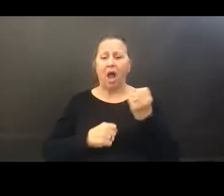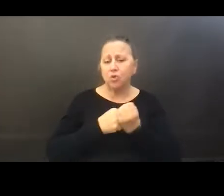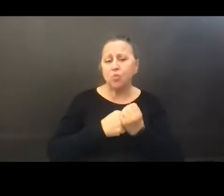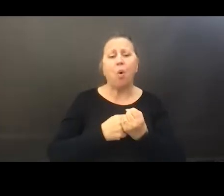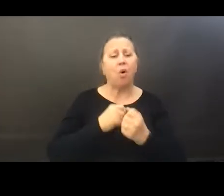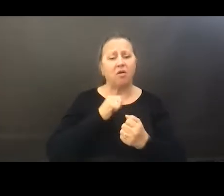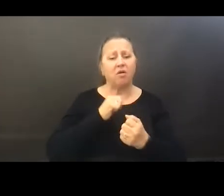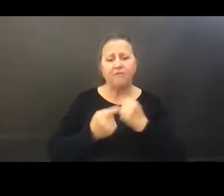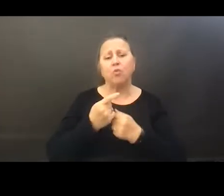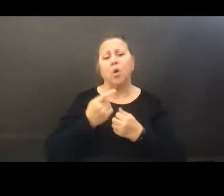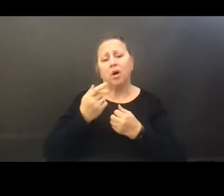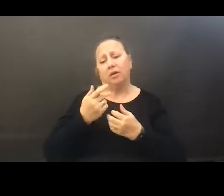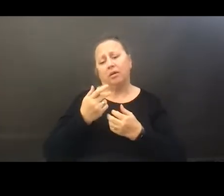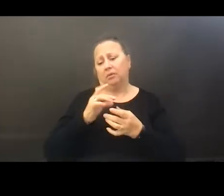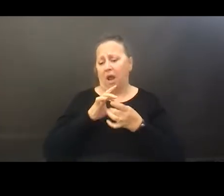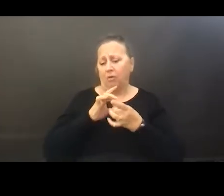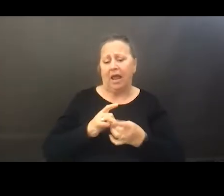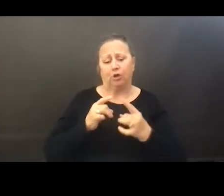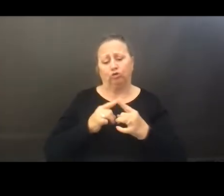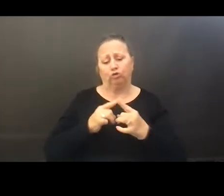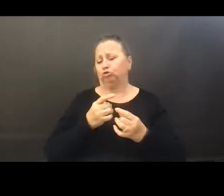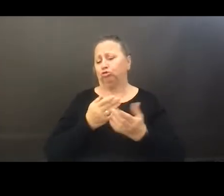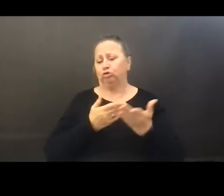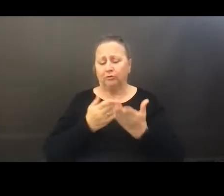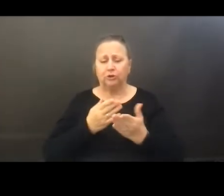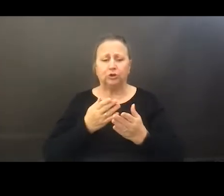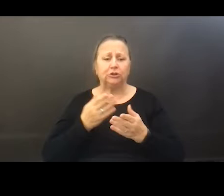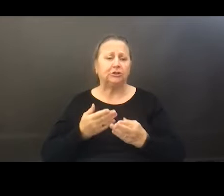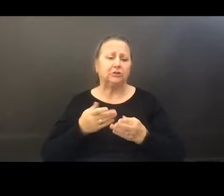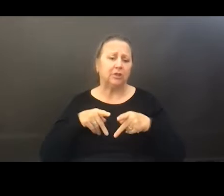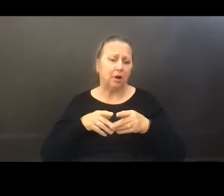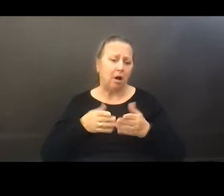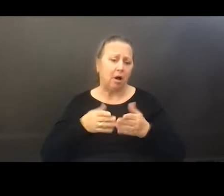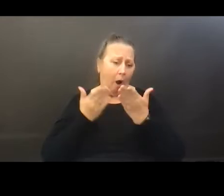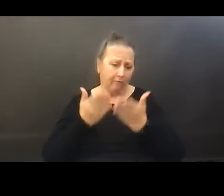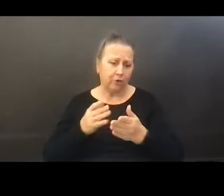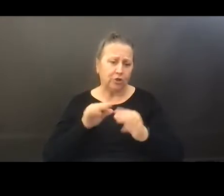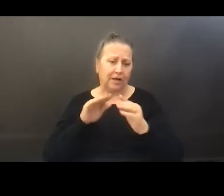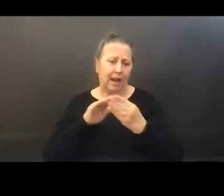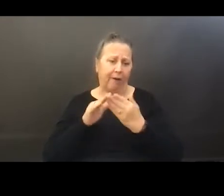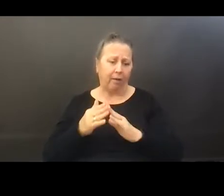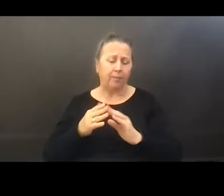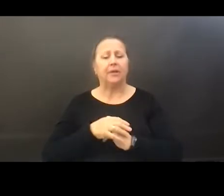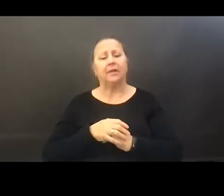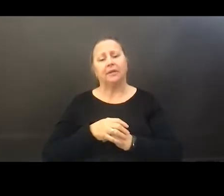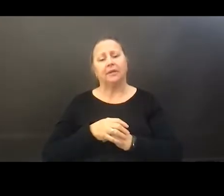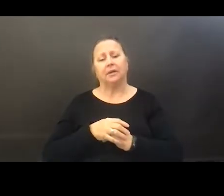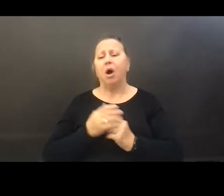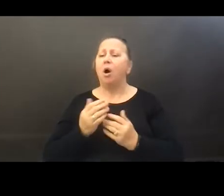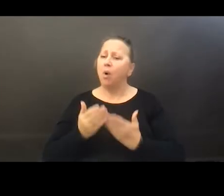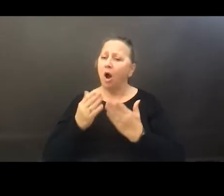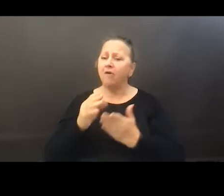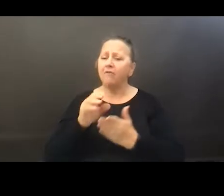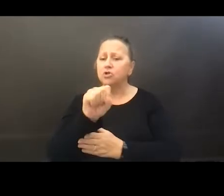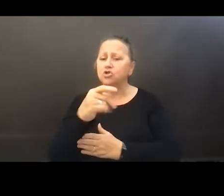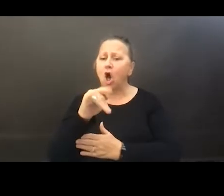our communities. Our Child Care Services program also awards scholarships to eligible families to assist with the high cost